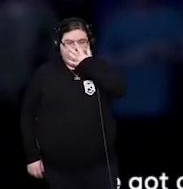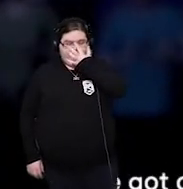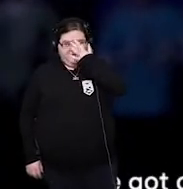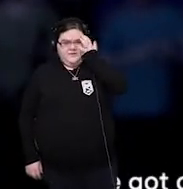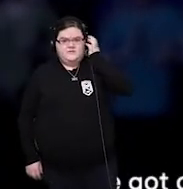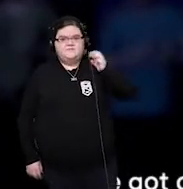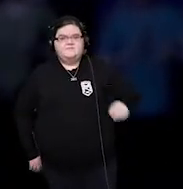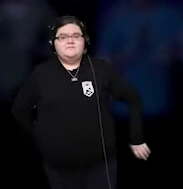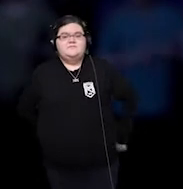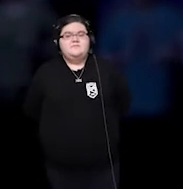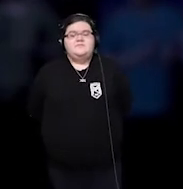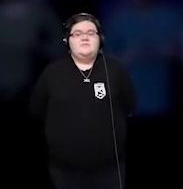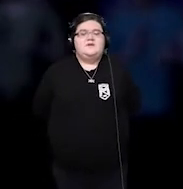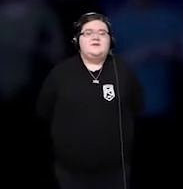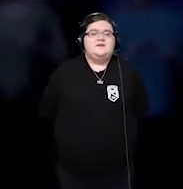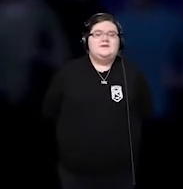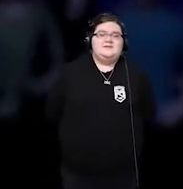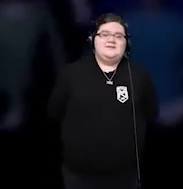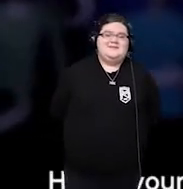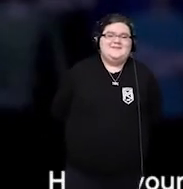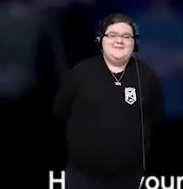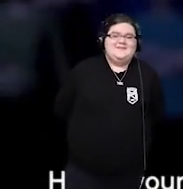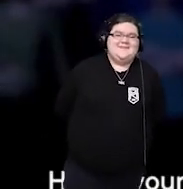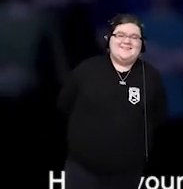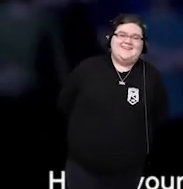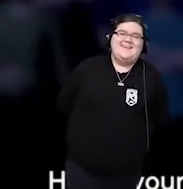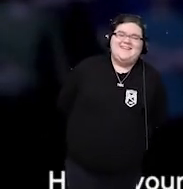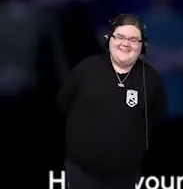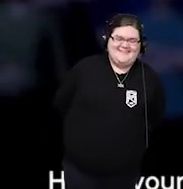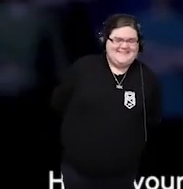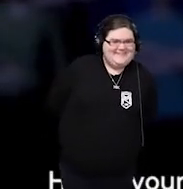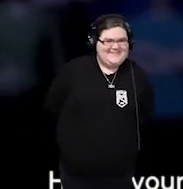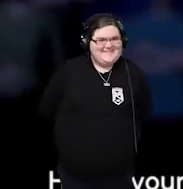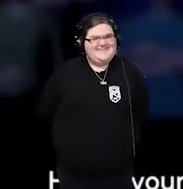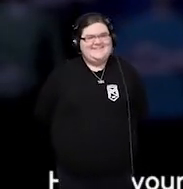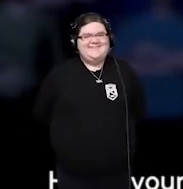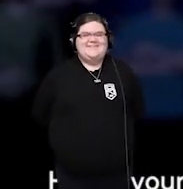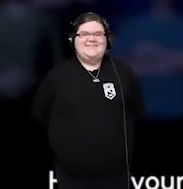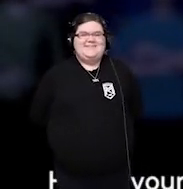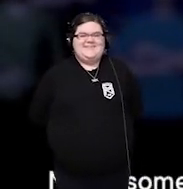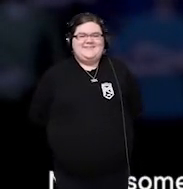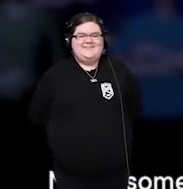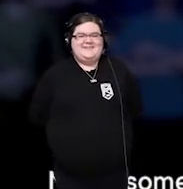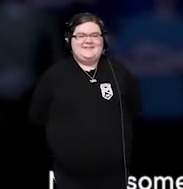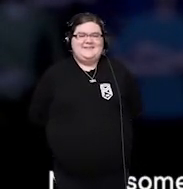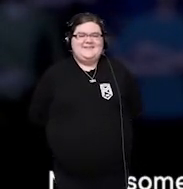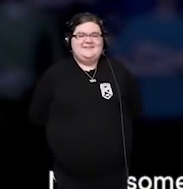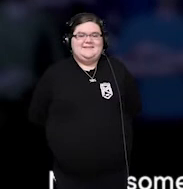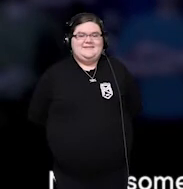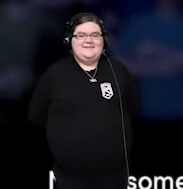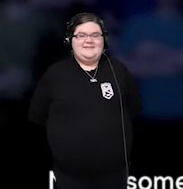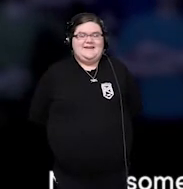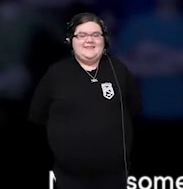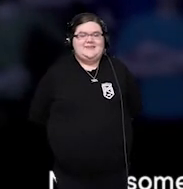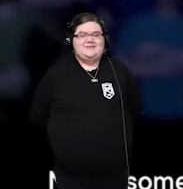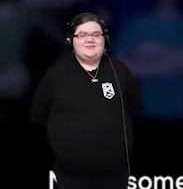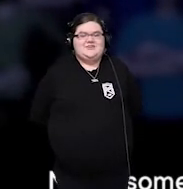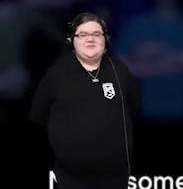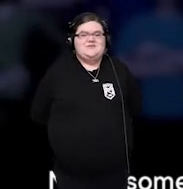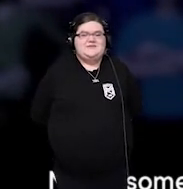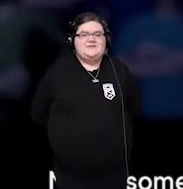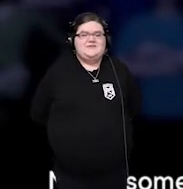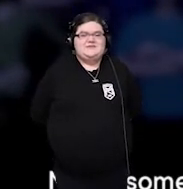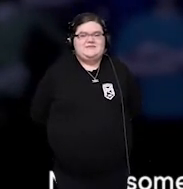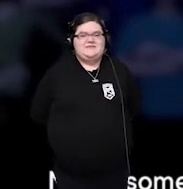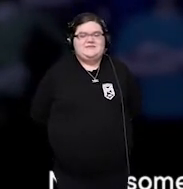I think we only need like... Bro, I care so much and I don't know why. I just... Cop's gonna beat us, by the way. I think it is. I think so